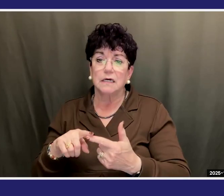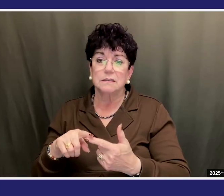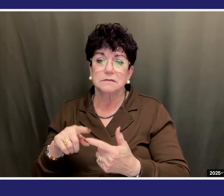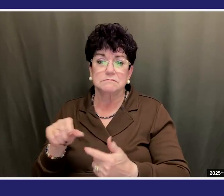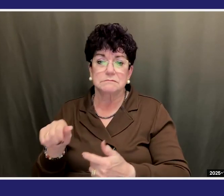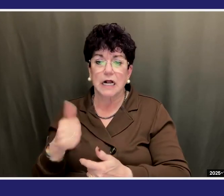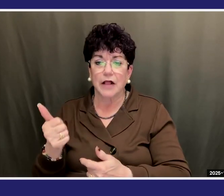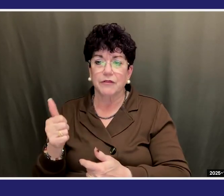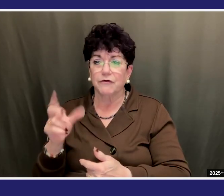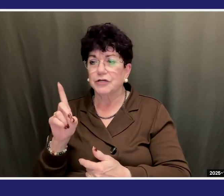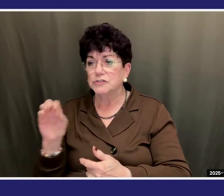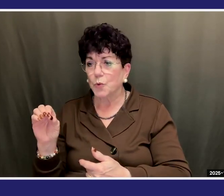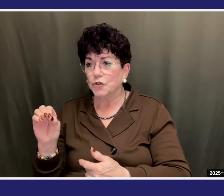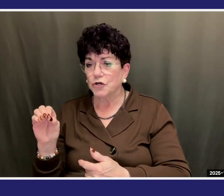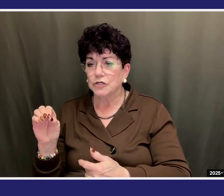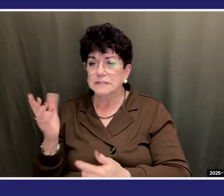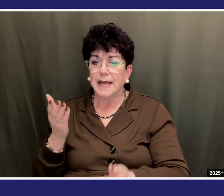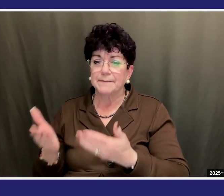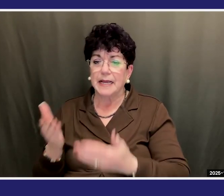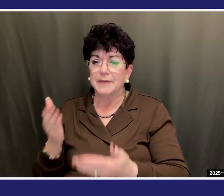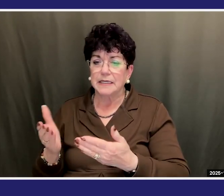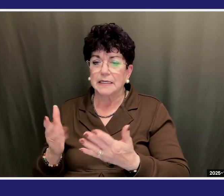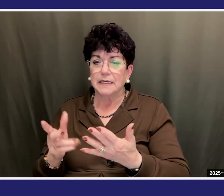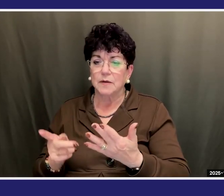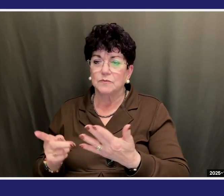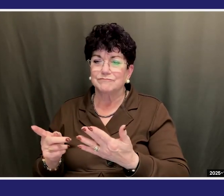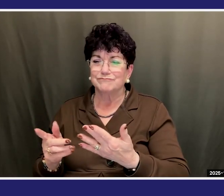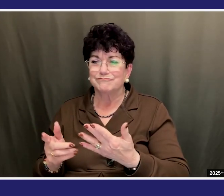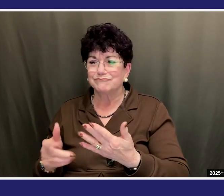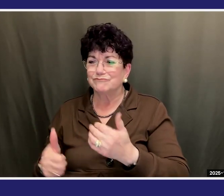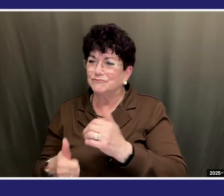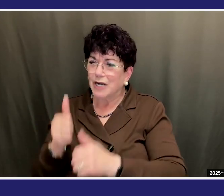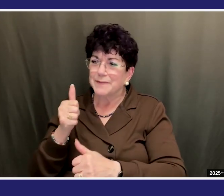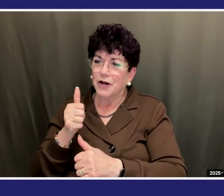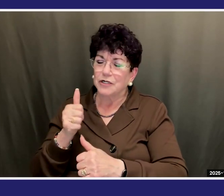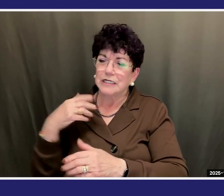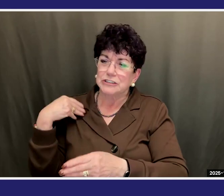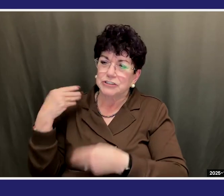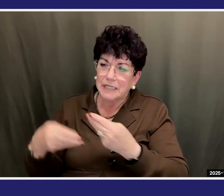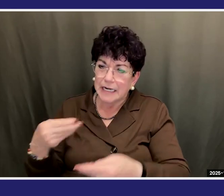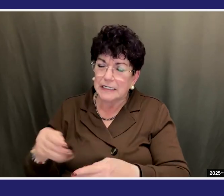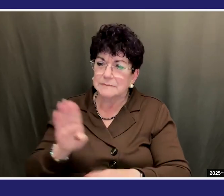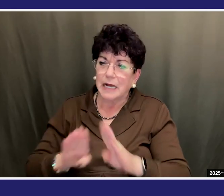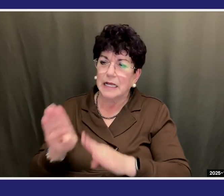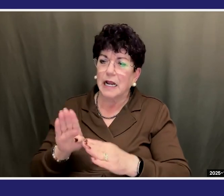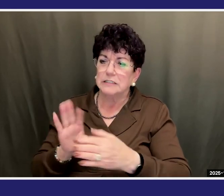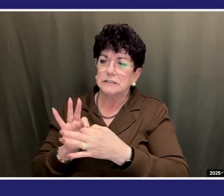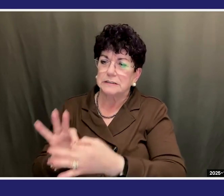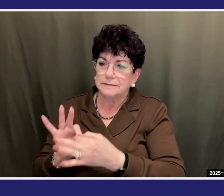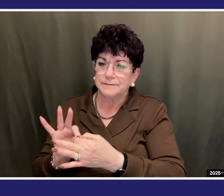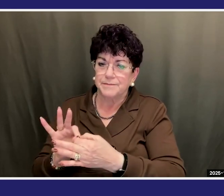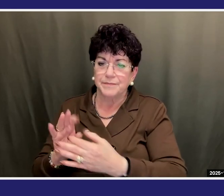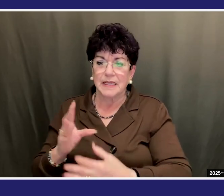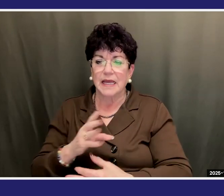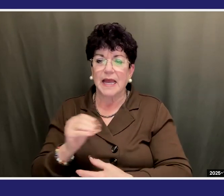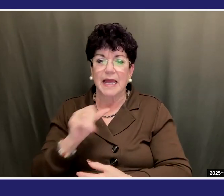and other disorders that may be primarily genetically, biologically based, and